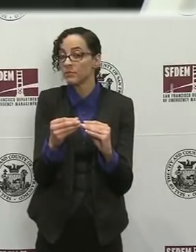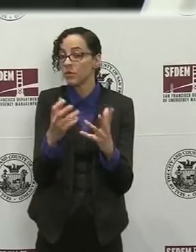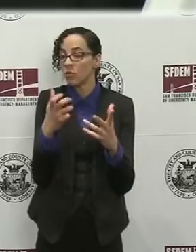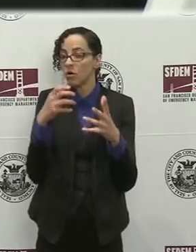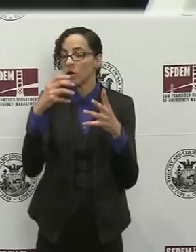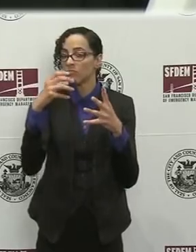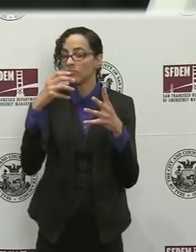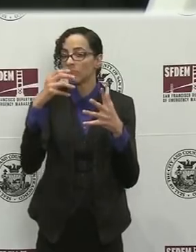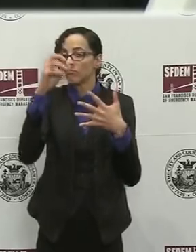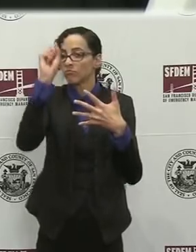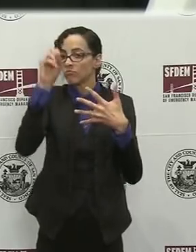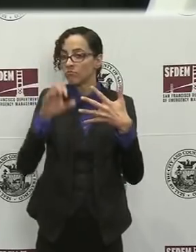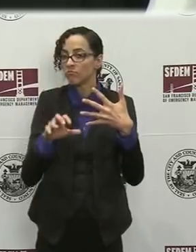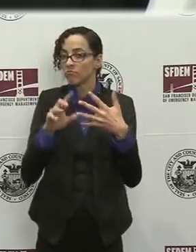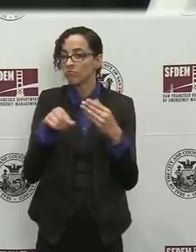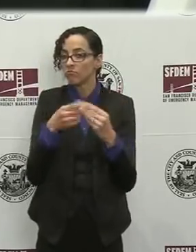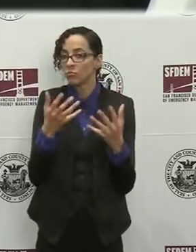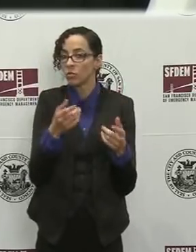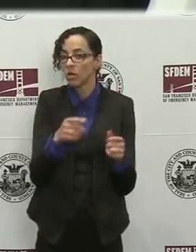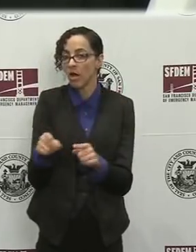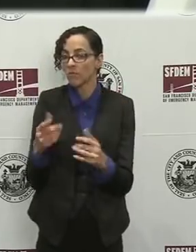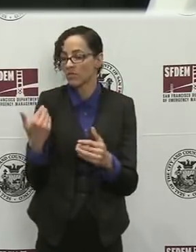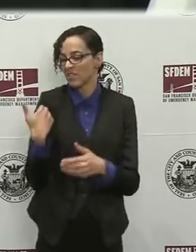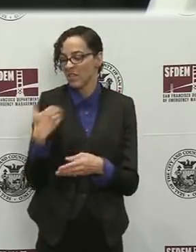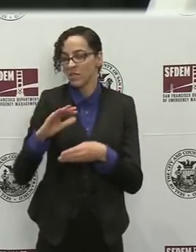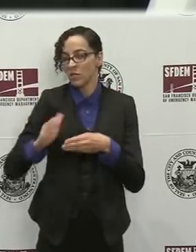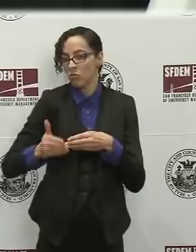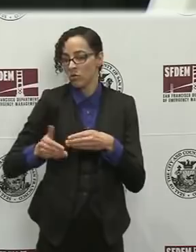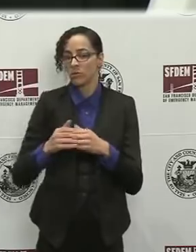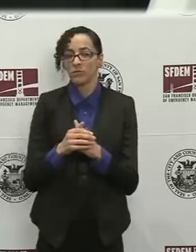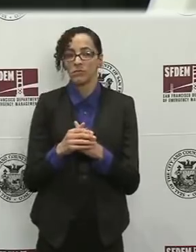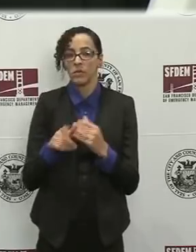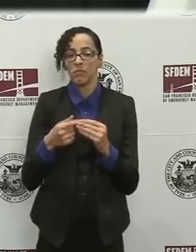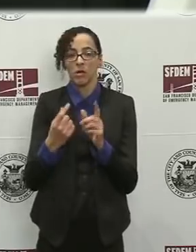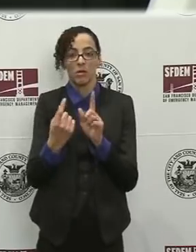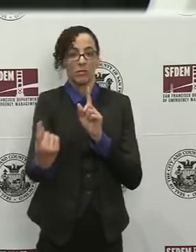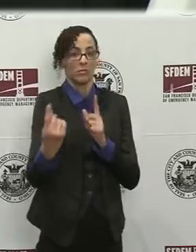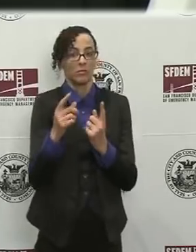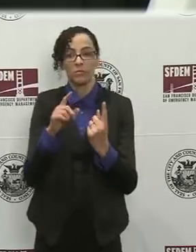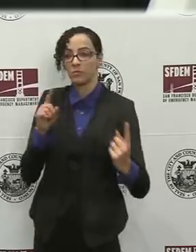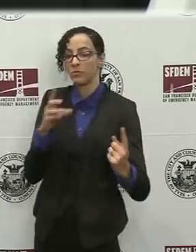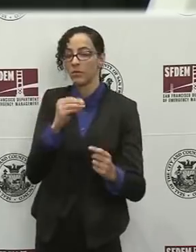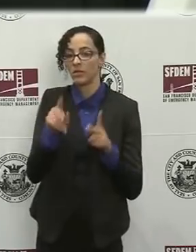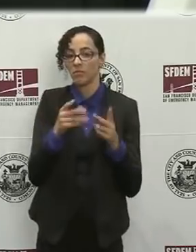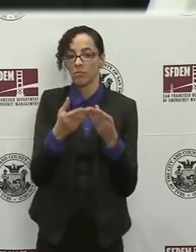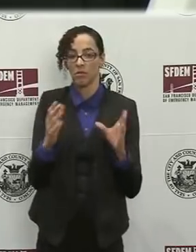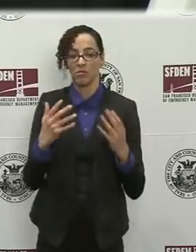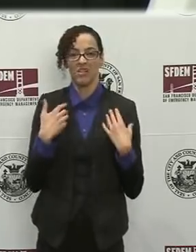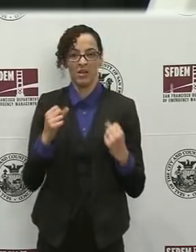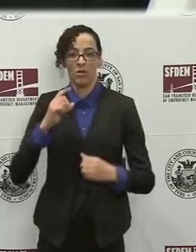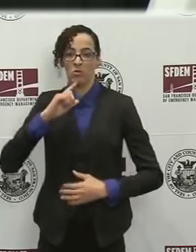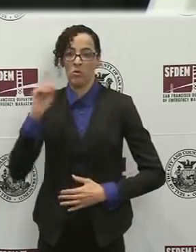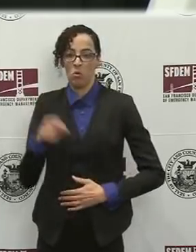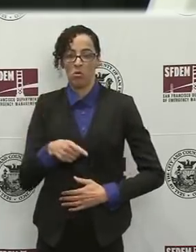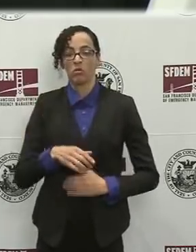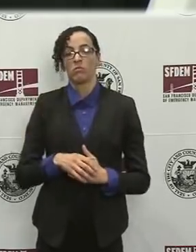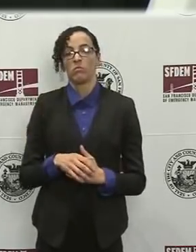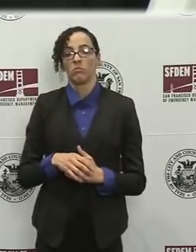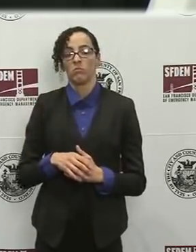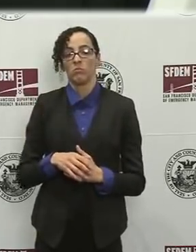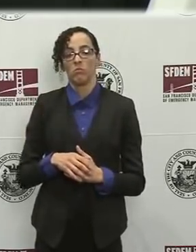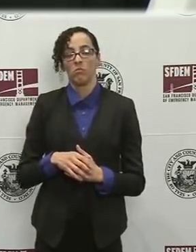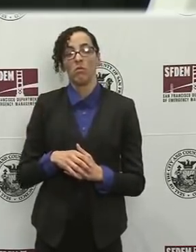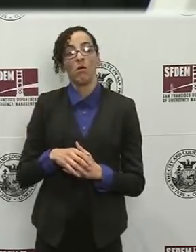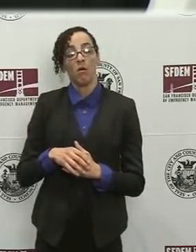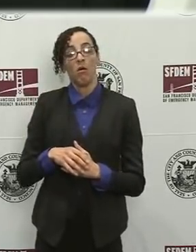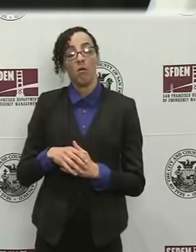weekend by way of social distancing and our public health orders. Overall, we saw a lot of good social distancing